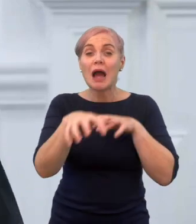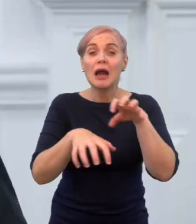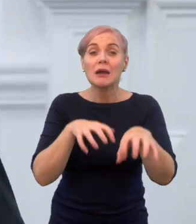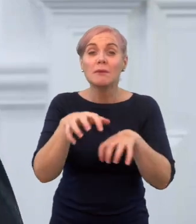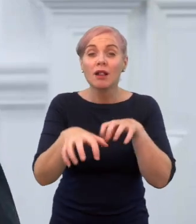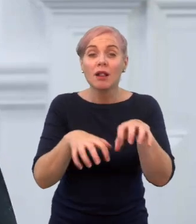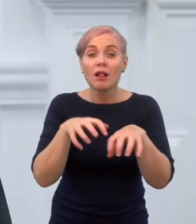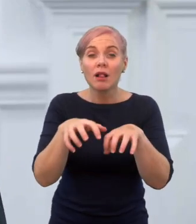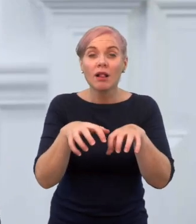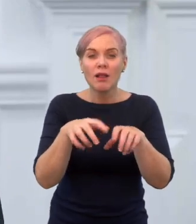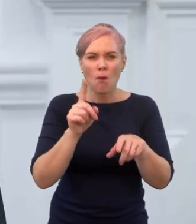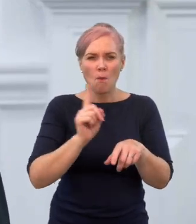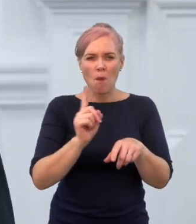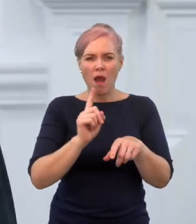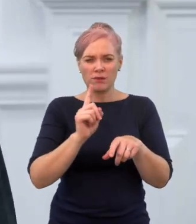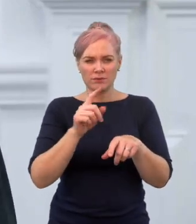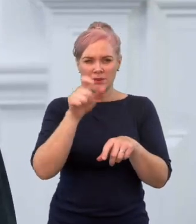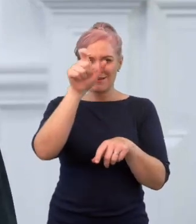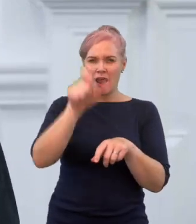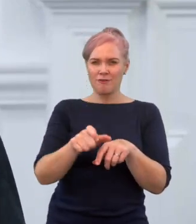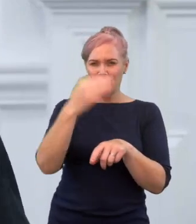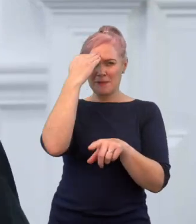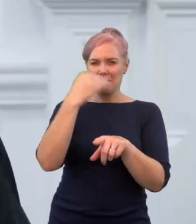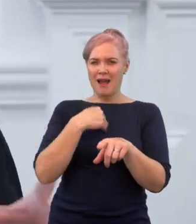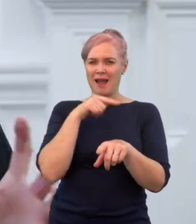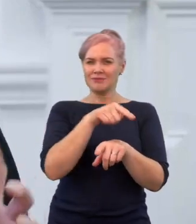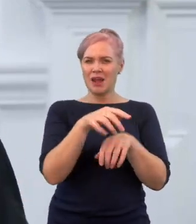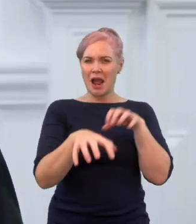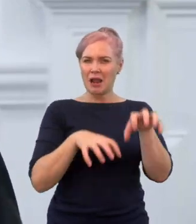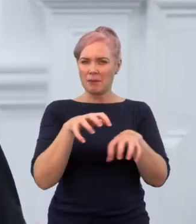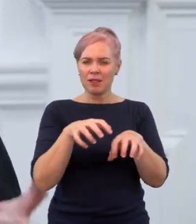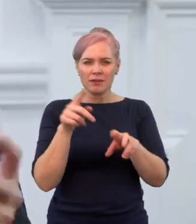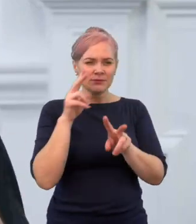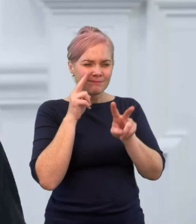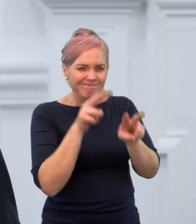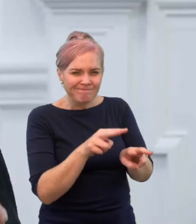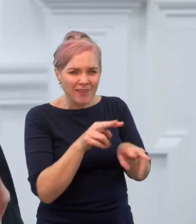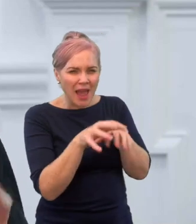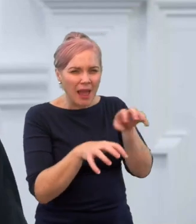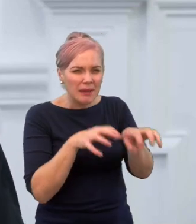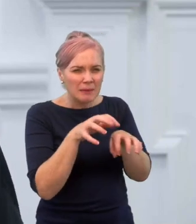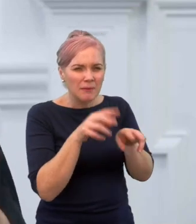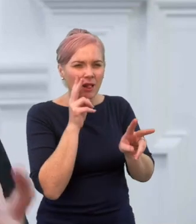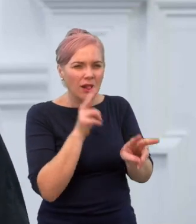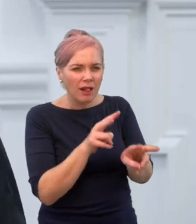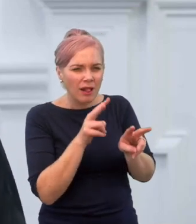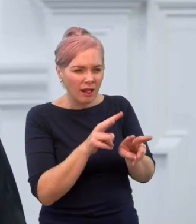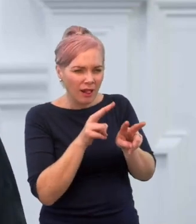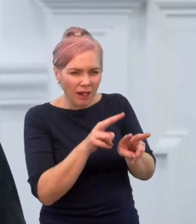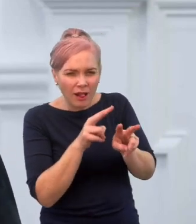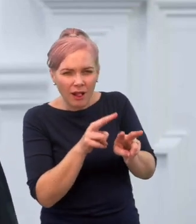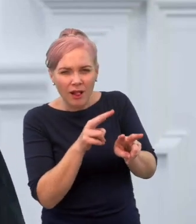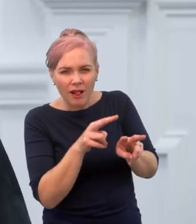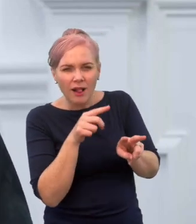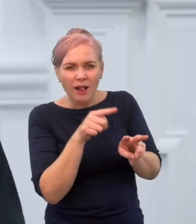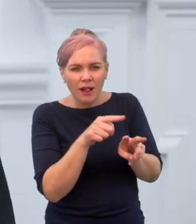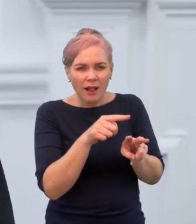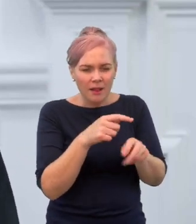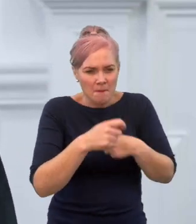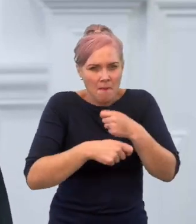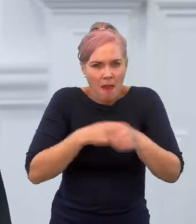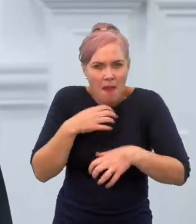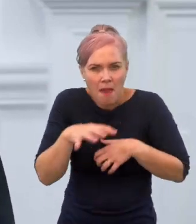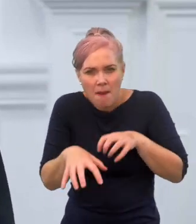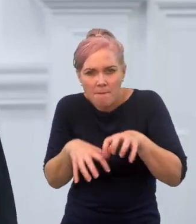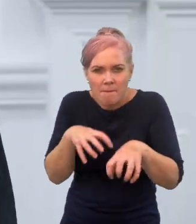of what animal a character might remind them of, and then, you know, they kind of spend time with that, observing that animal, being